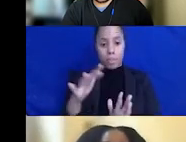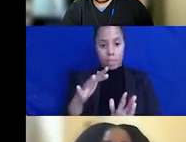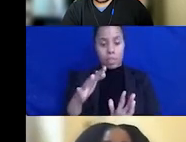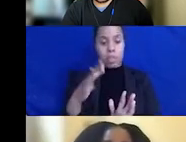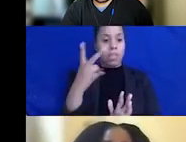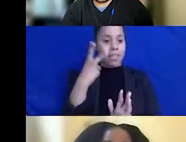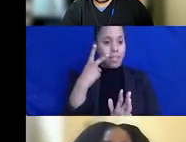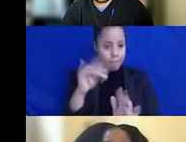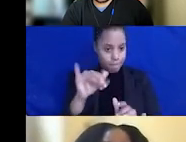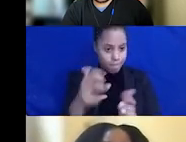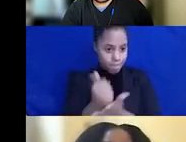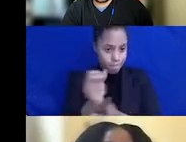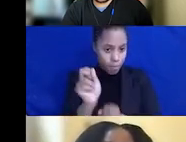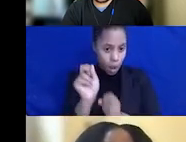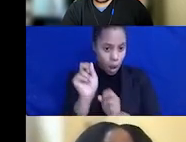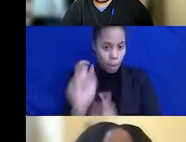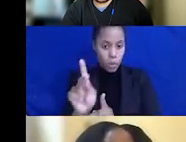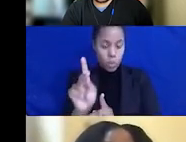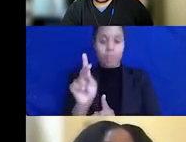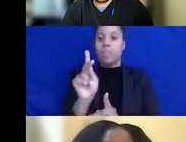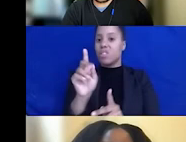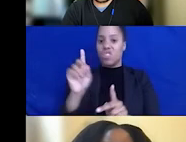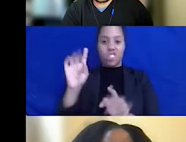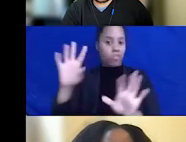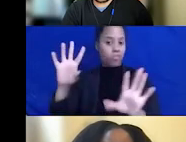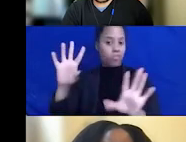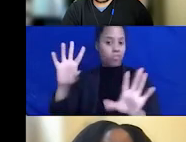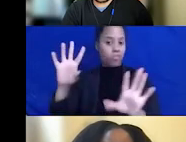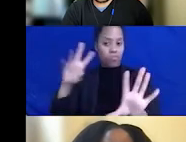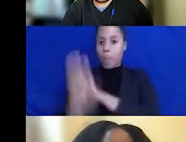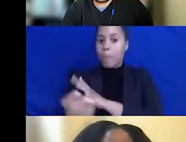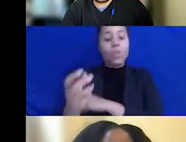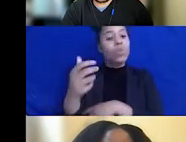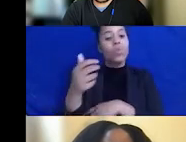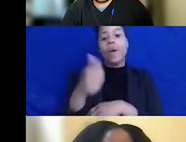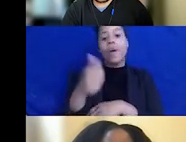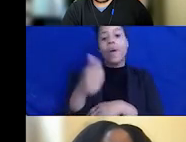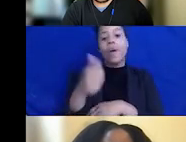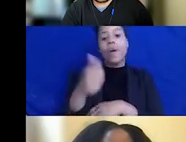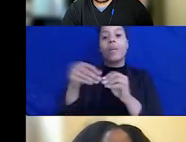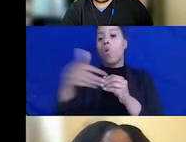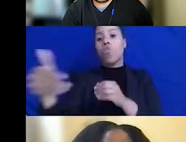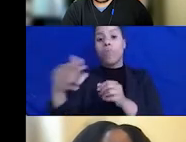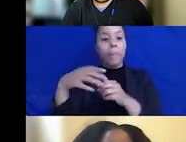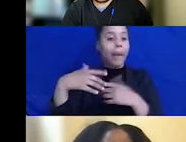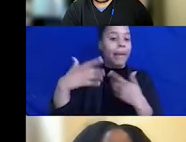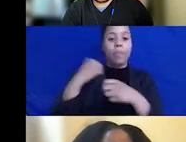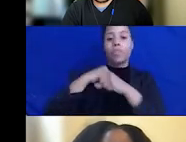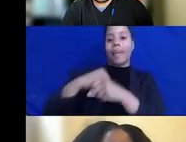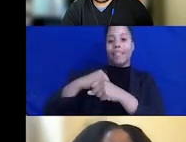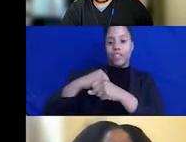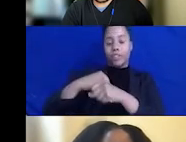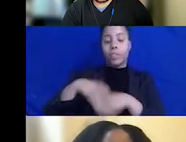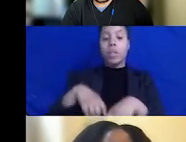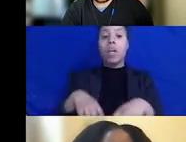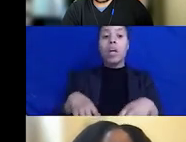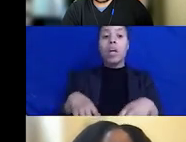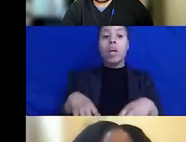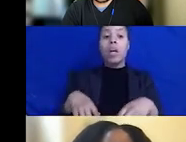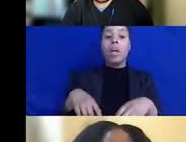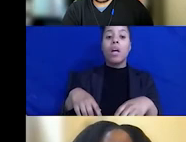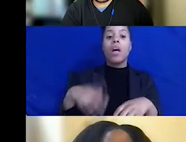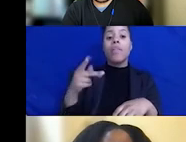sledgehammer to any remaining protections from the church committee. And the Patriot Act, excuse me, is quickly